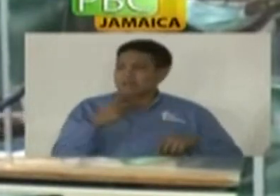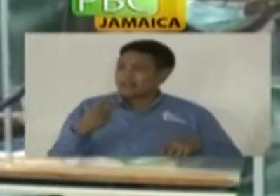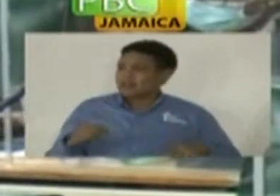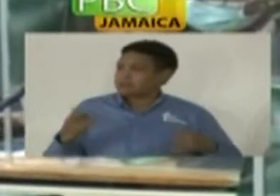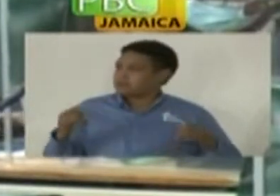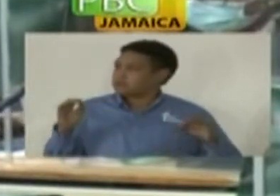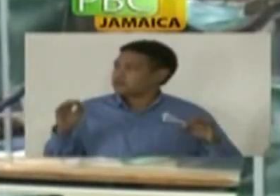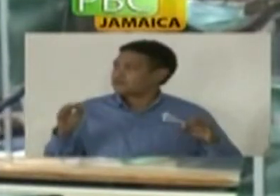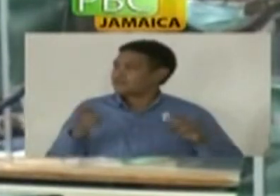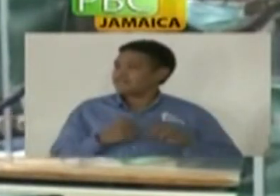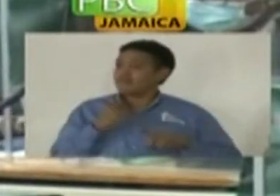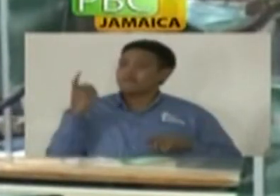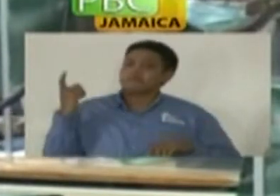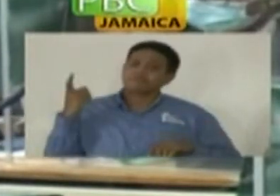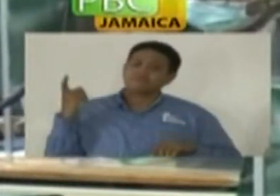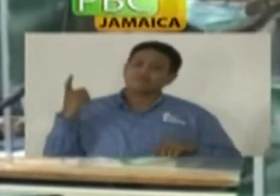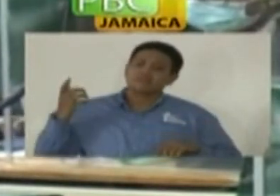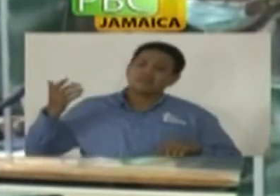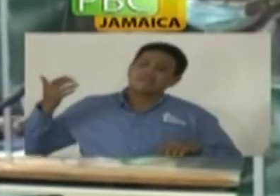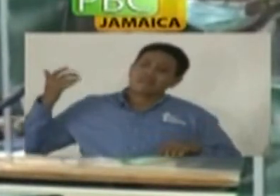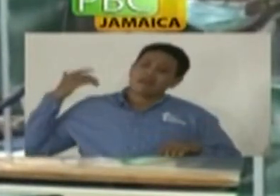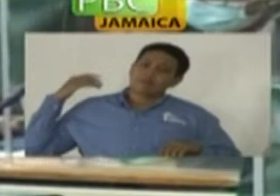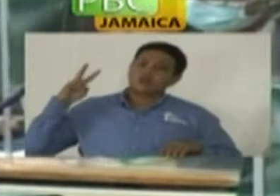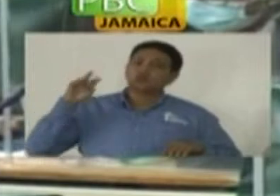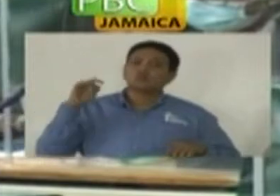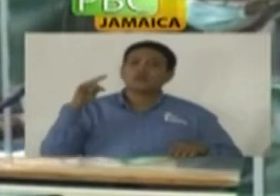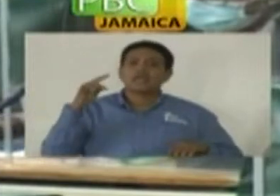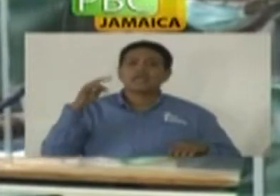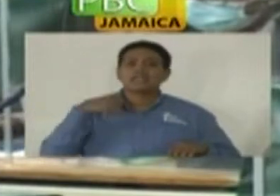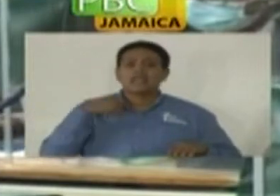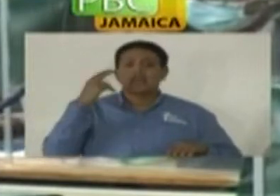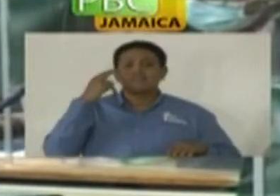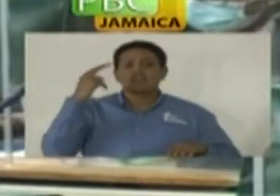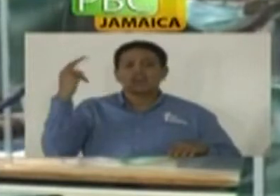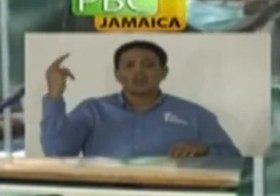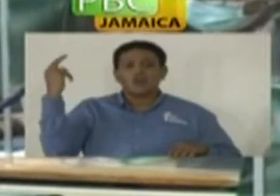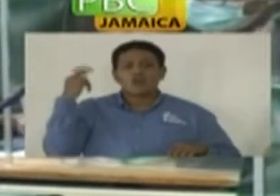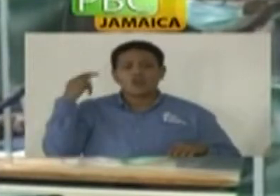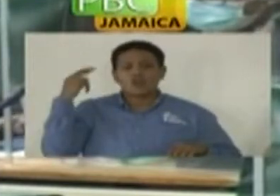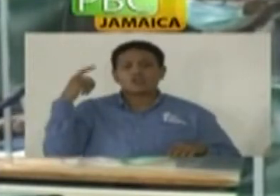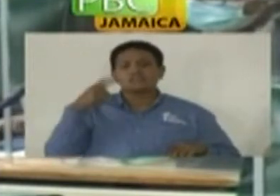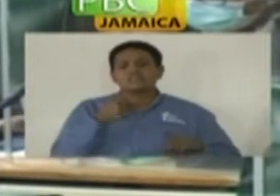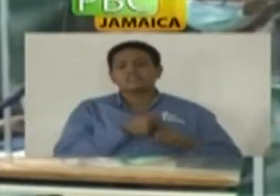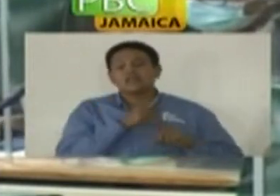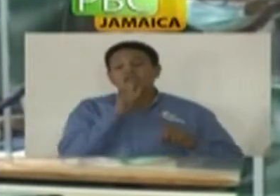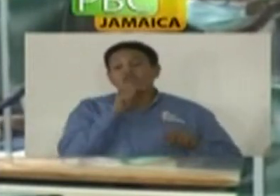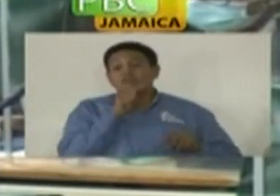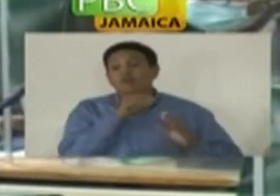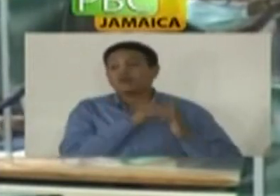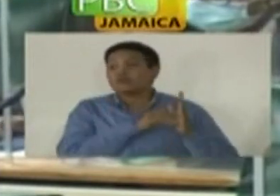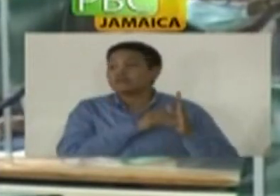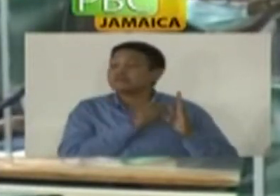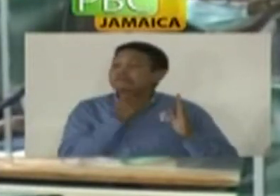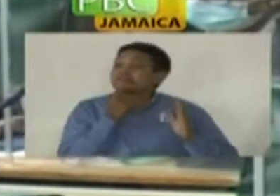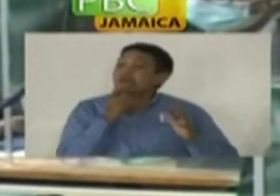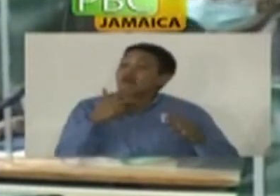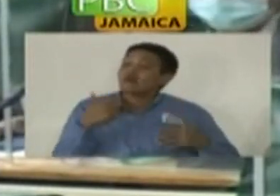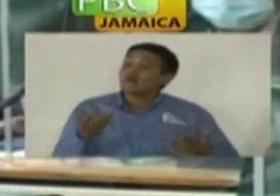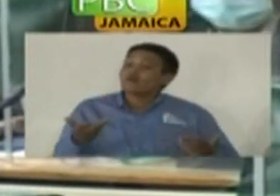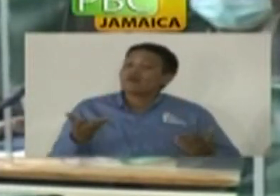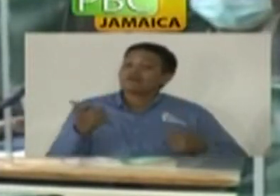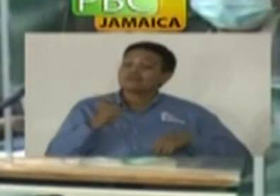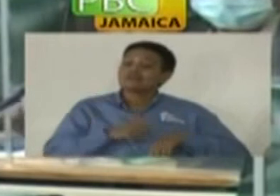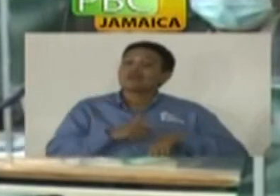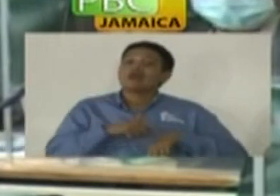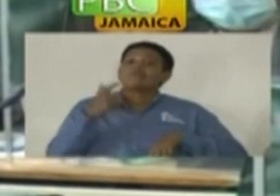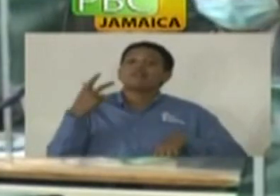from even as far back as 2018, I recall it being reported that time